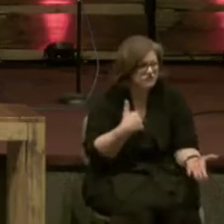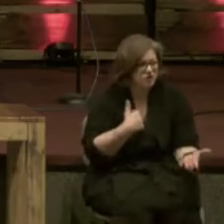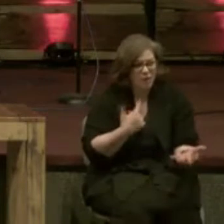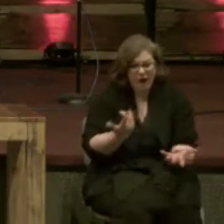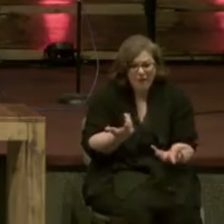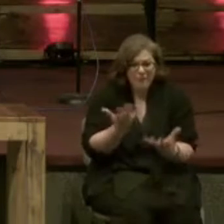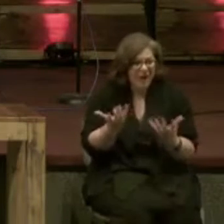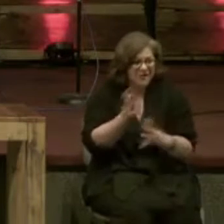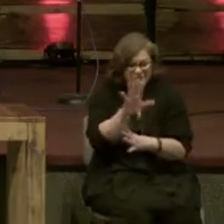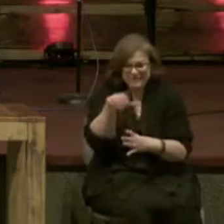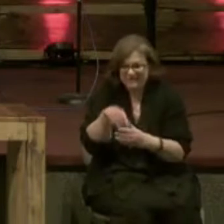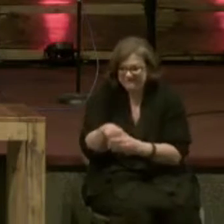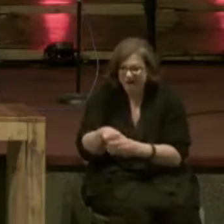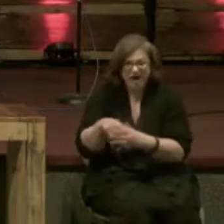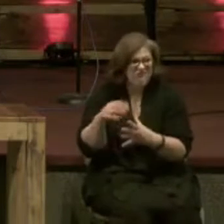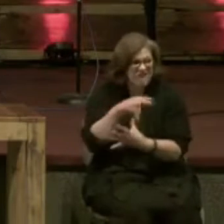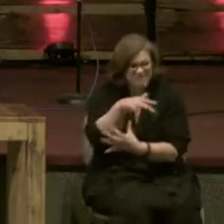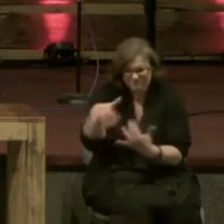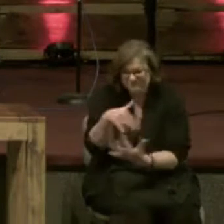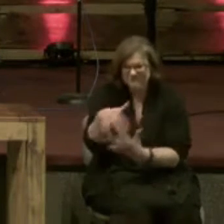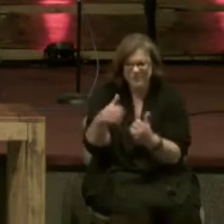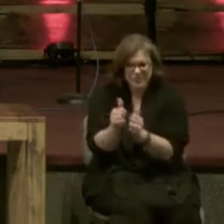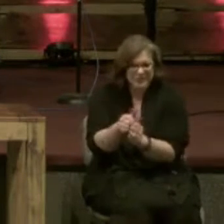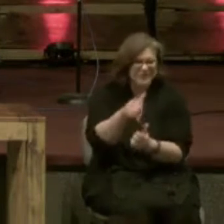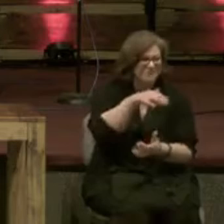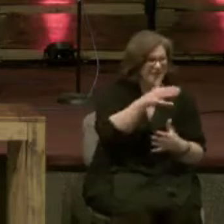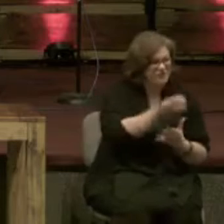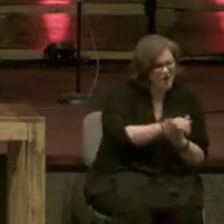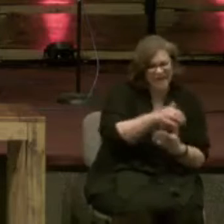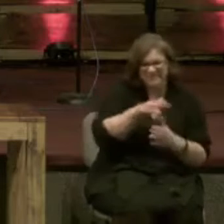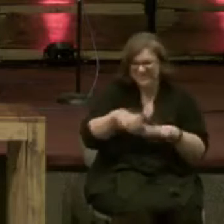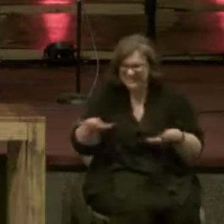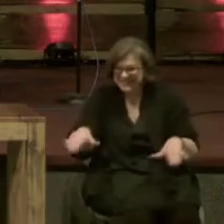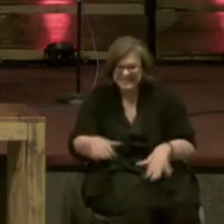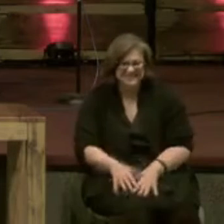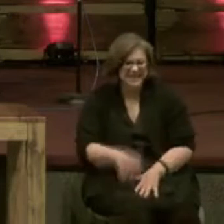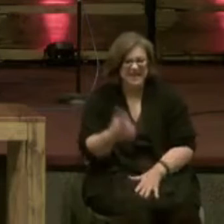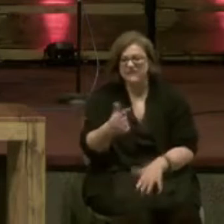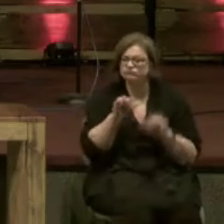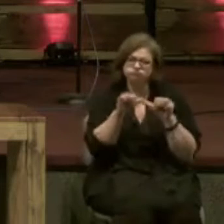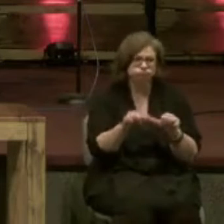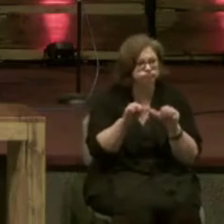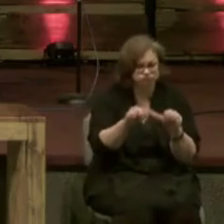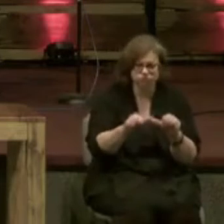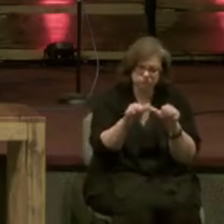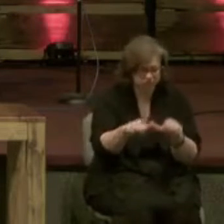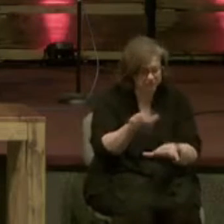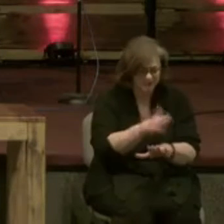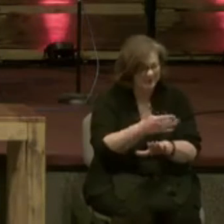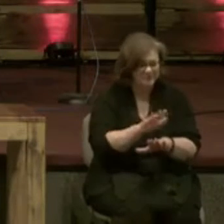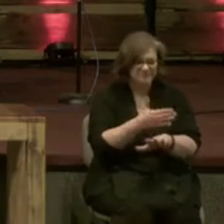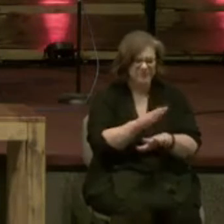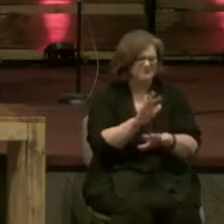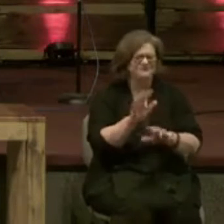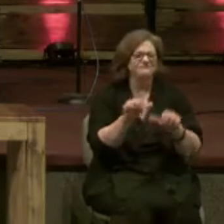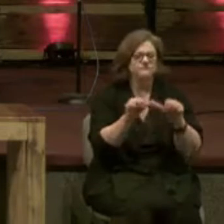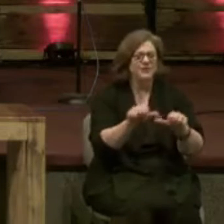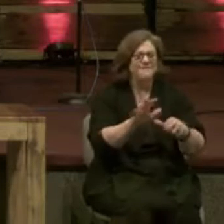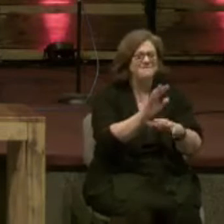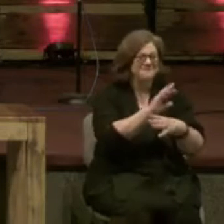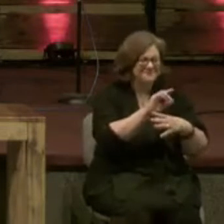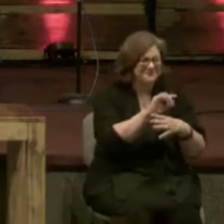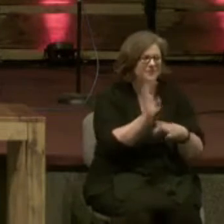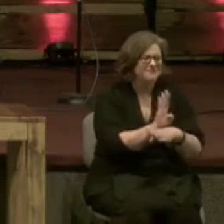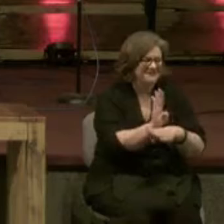wanted to be present for my family, present for my wife and for my kids, and I just kept going and going and going. You might be here today going, I